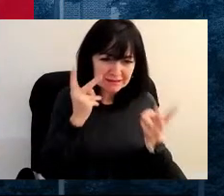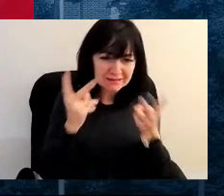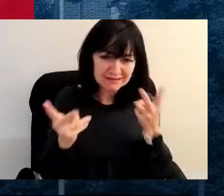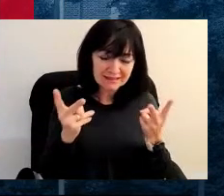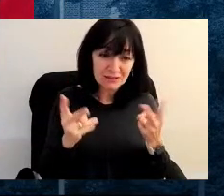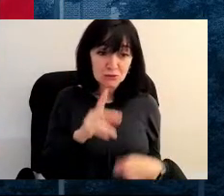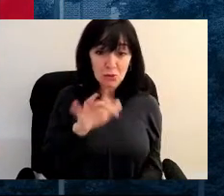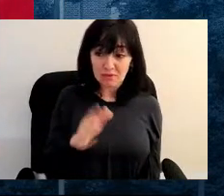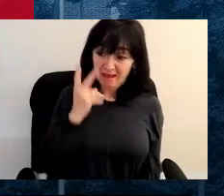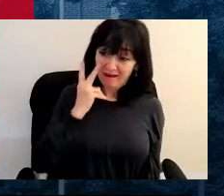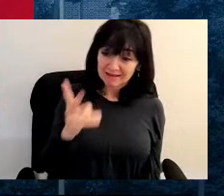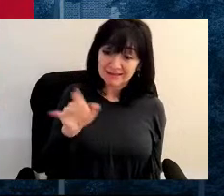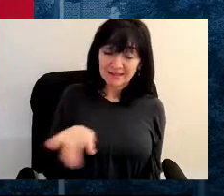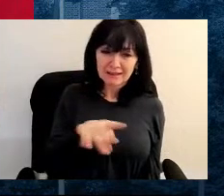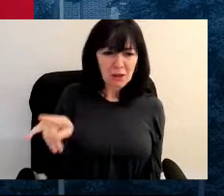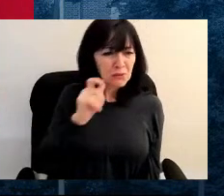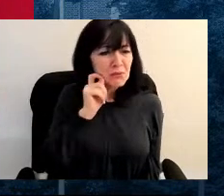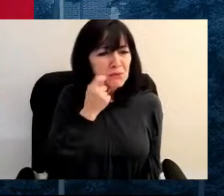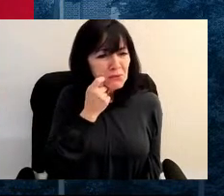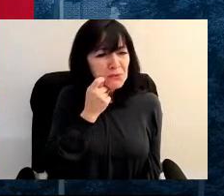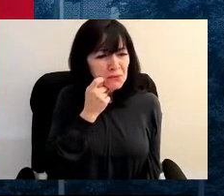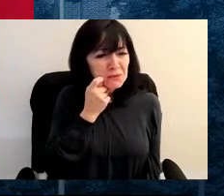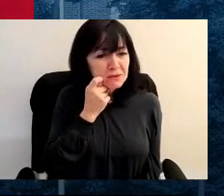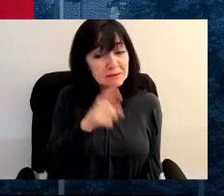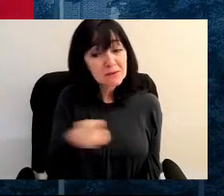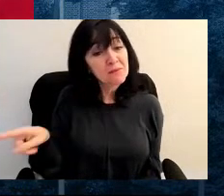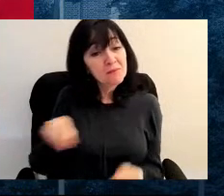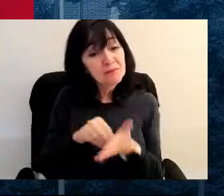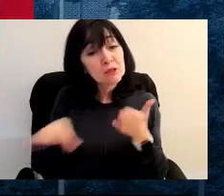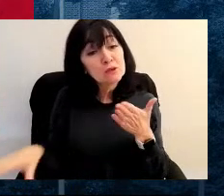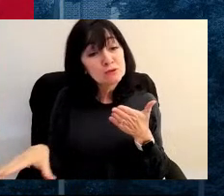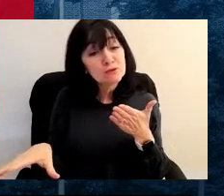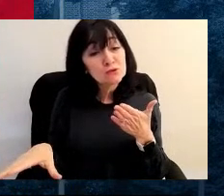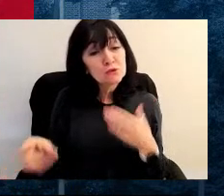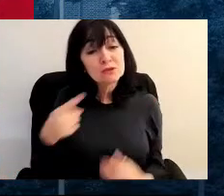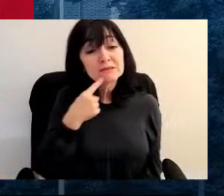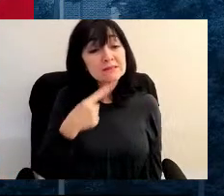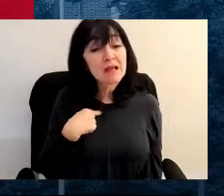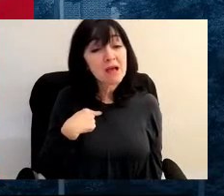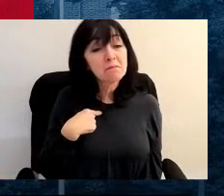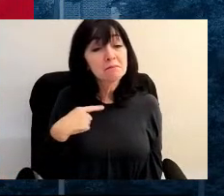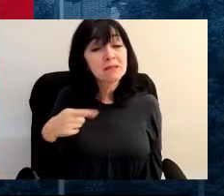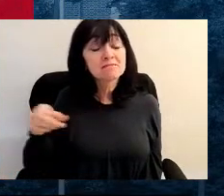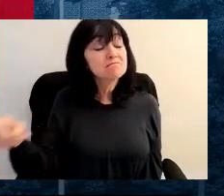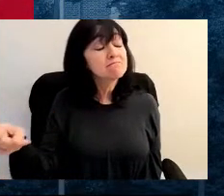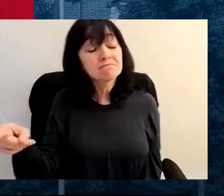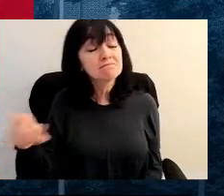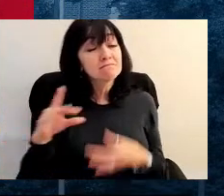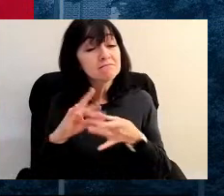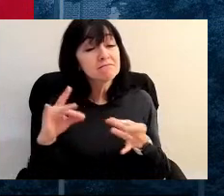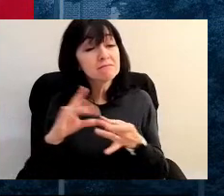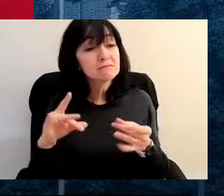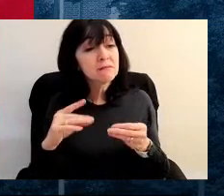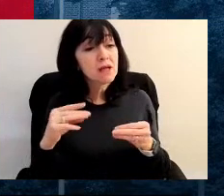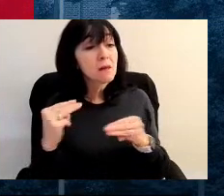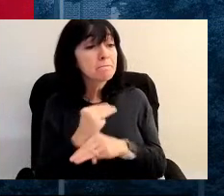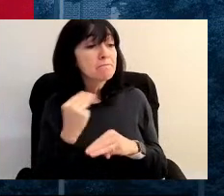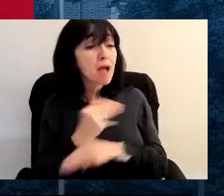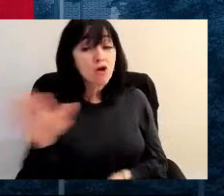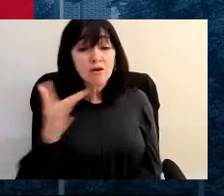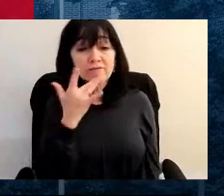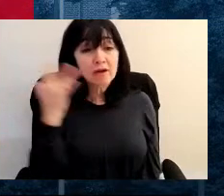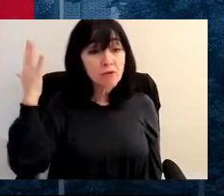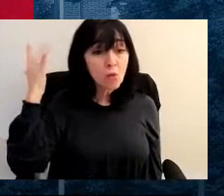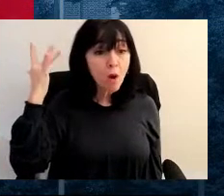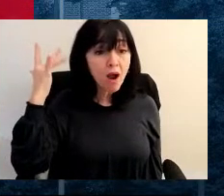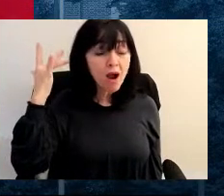cool. The students told me, though, that math was fun because their teacher made it fun.